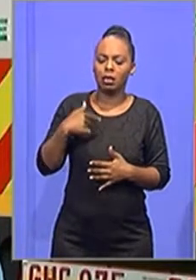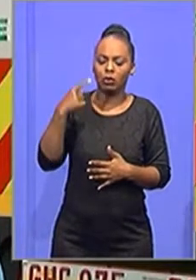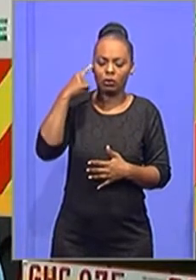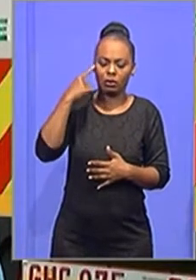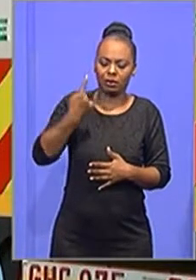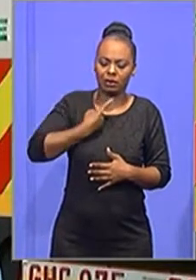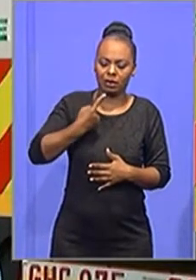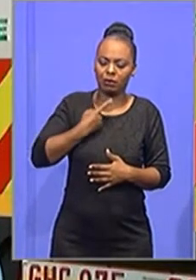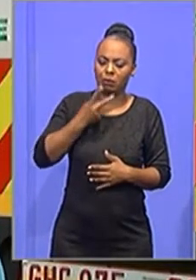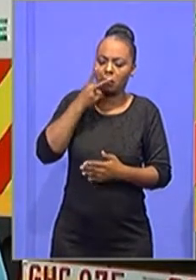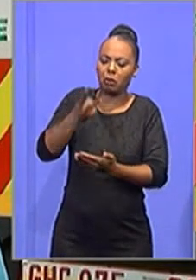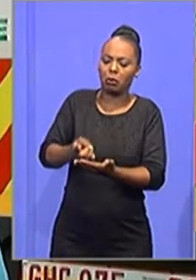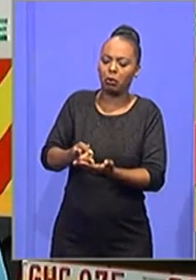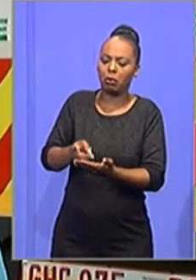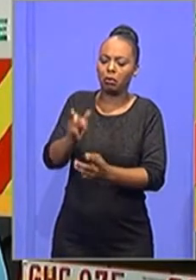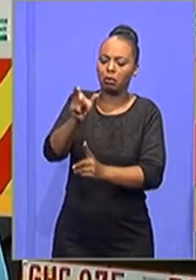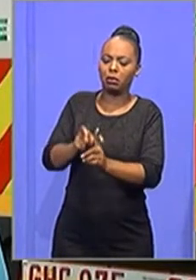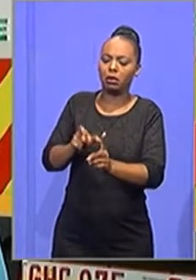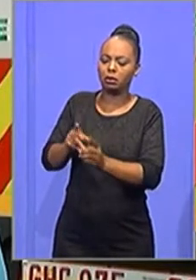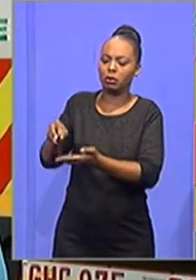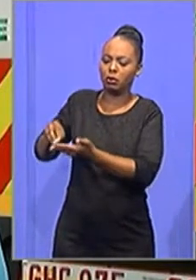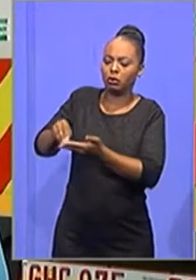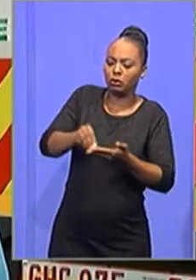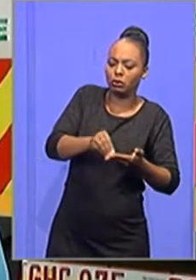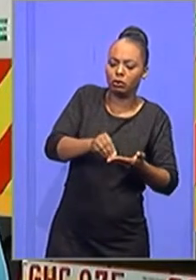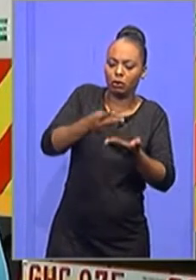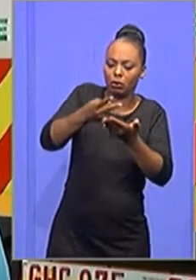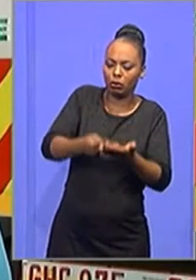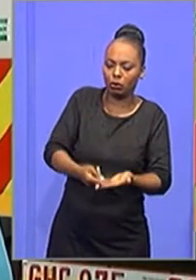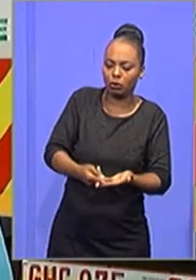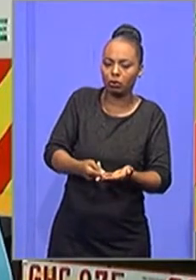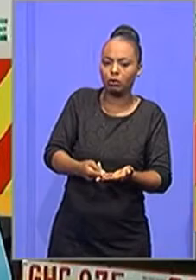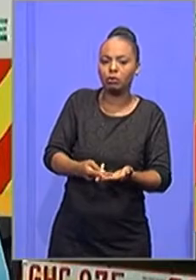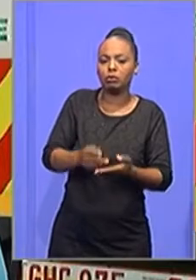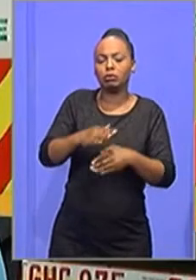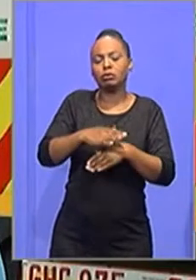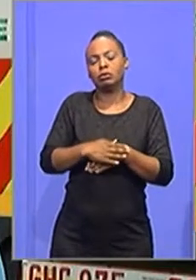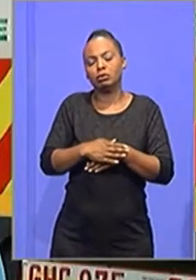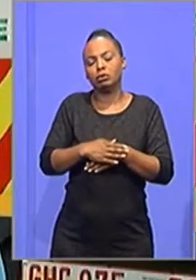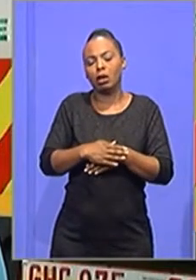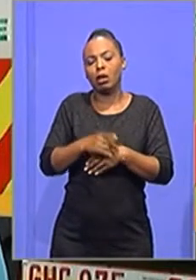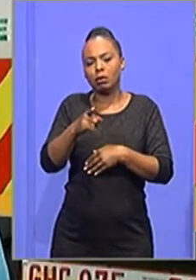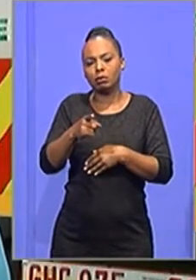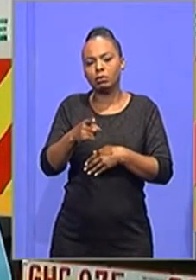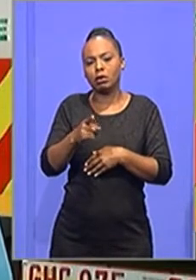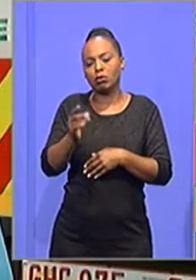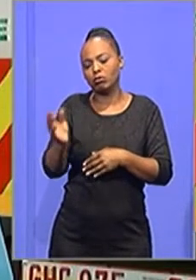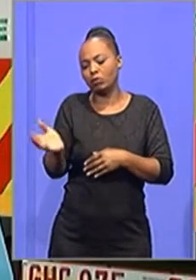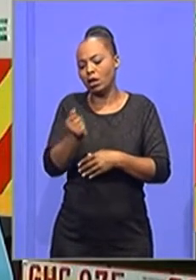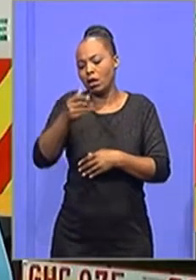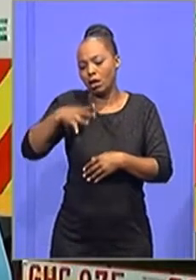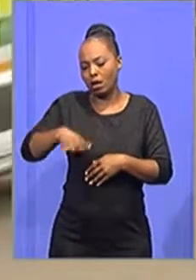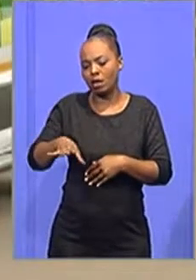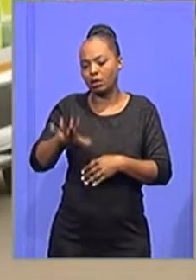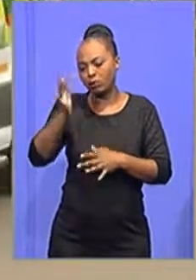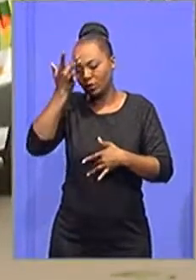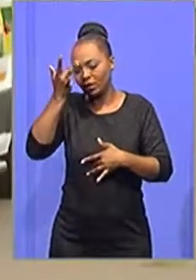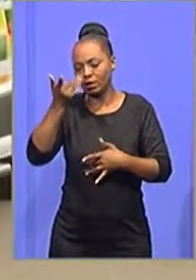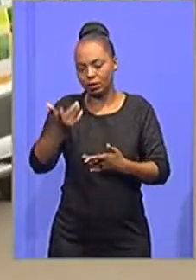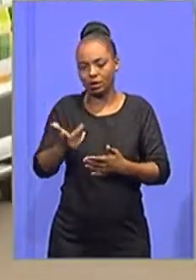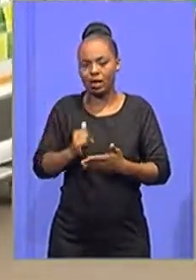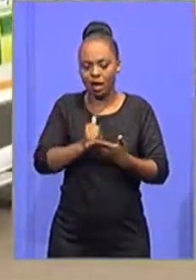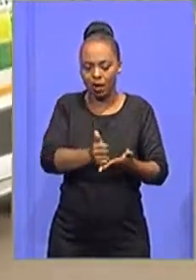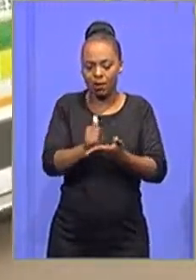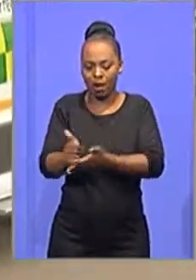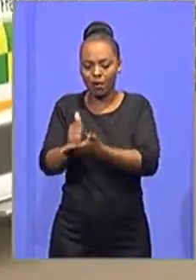ke mmea hantle mokutu wa kwa pele ka matsoa a thoa aka ya ba se ke nka e molemo le ka mokutu ya normal. Tiro ya